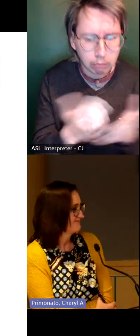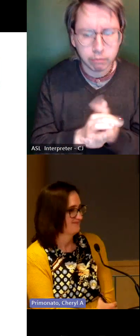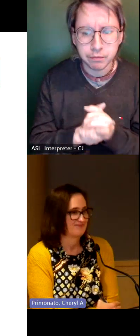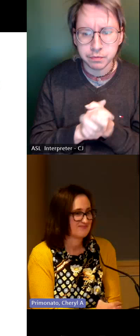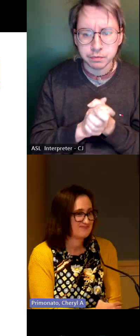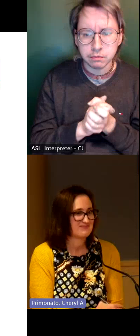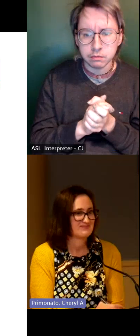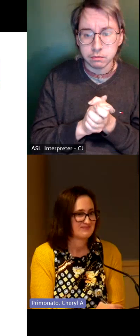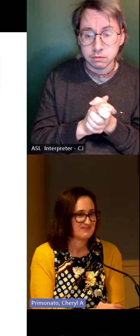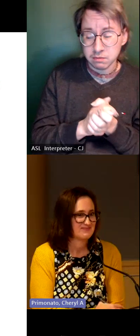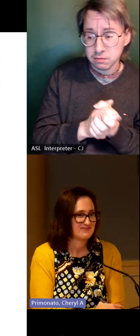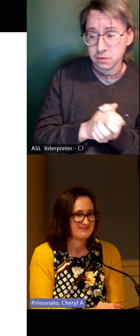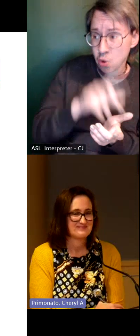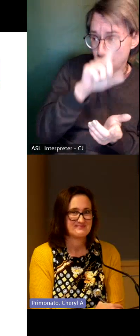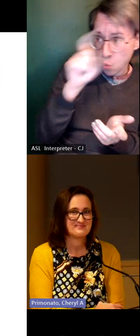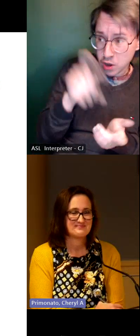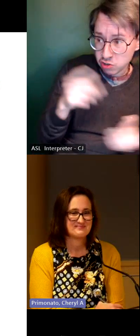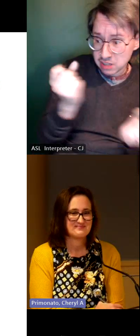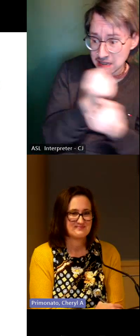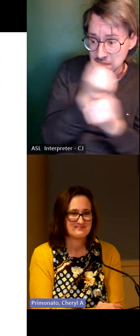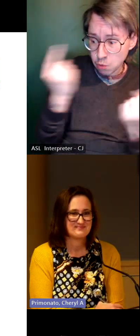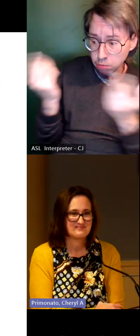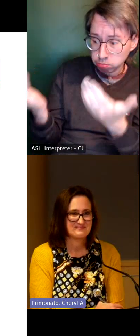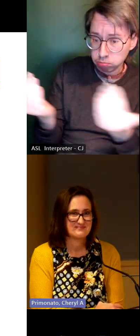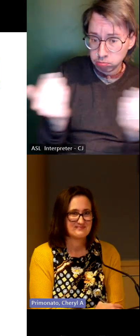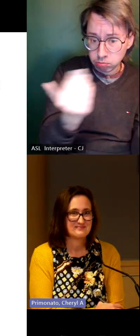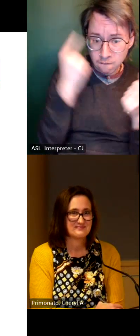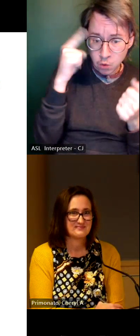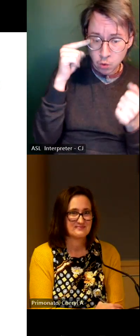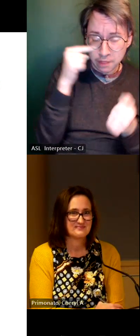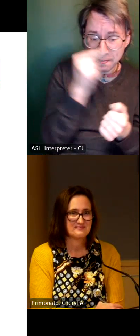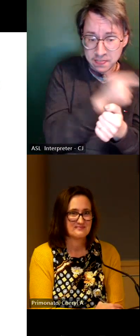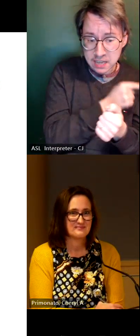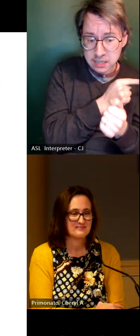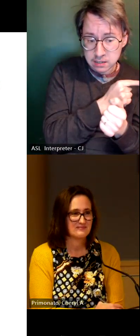any board member have any questions of PennDOT concerning the presentation?